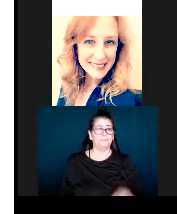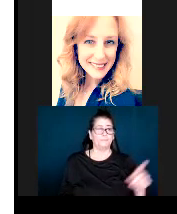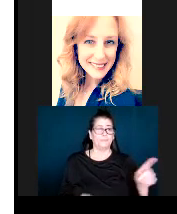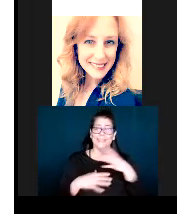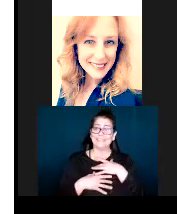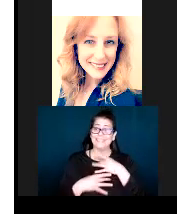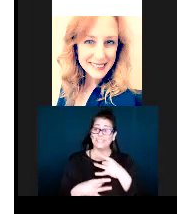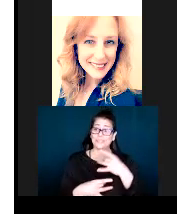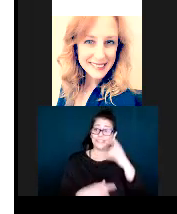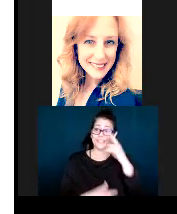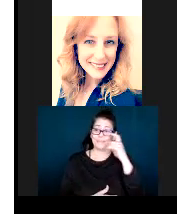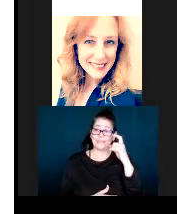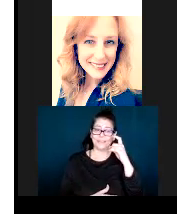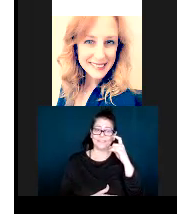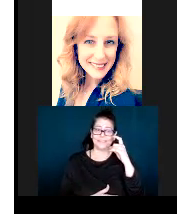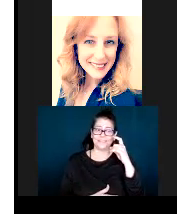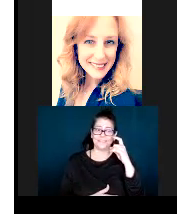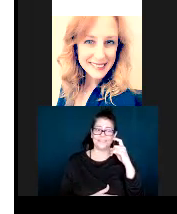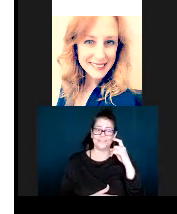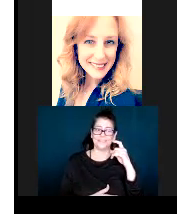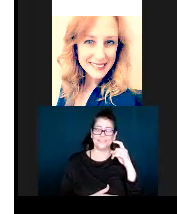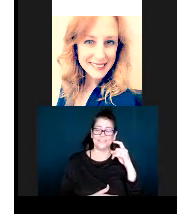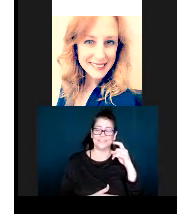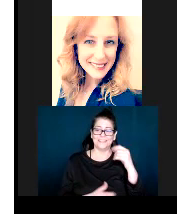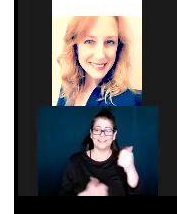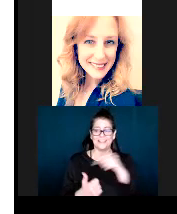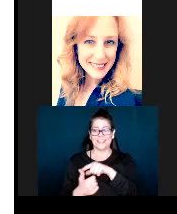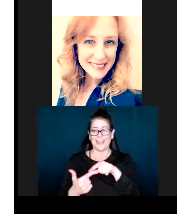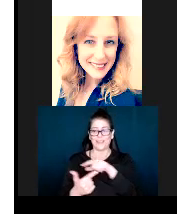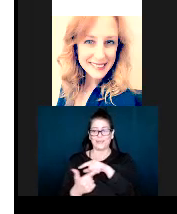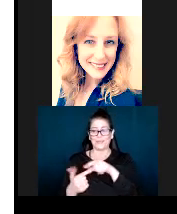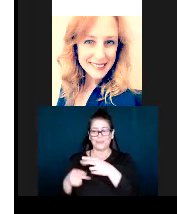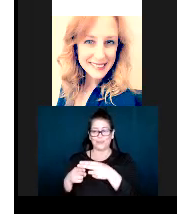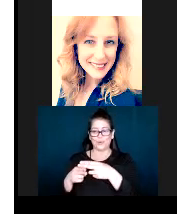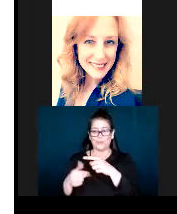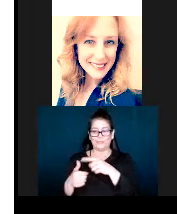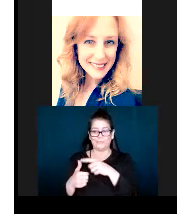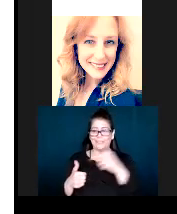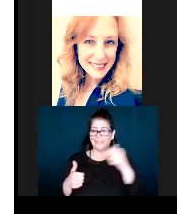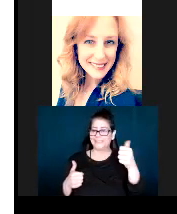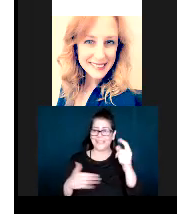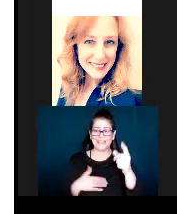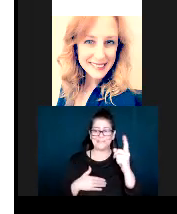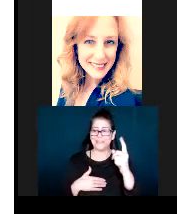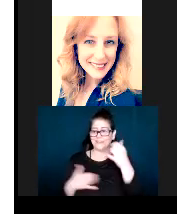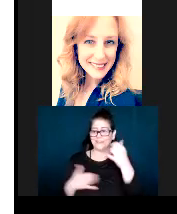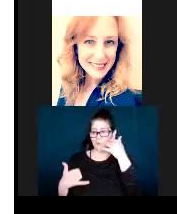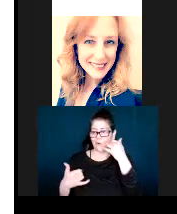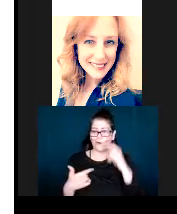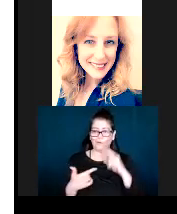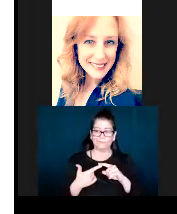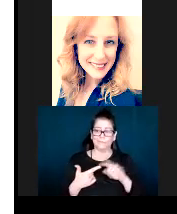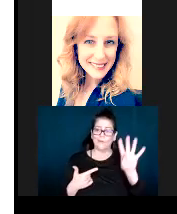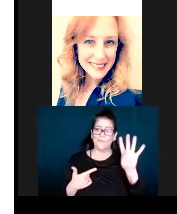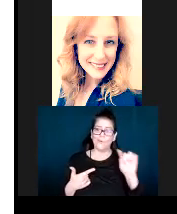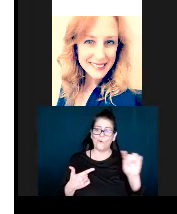other two are very short term. One 10-minute phone call, one 4 or 5 hour crisis